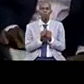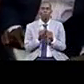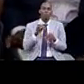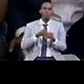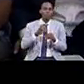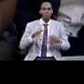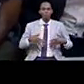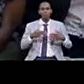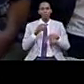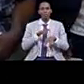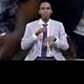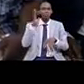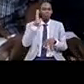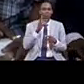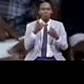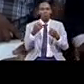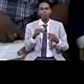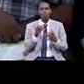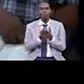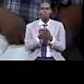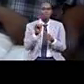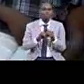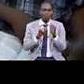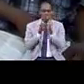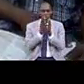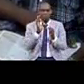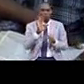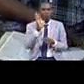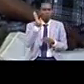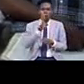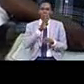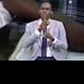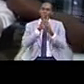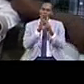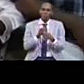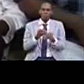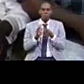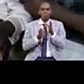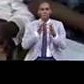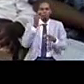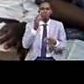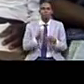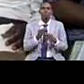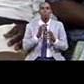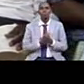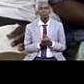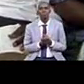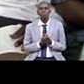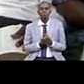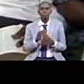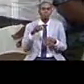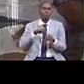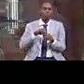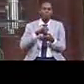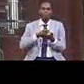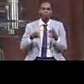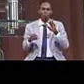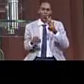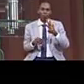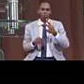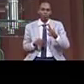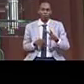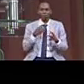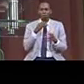come when every prayer of yours will be answered in Jesus' name. Verse 42, and I knew that thou hearest